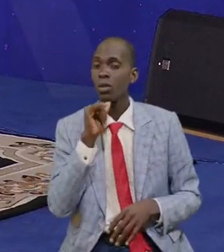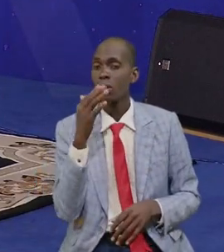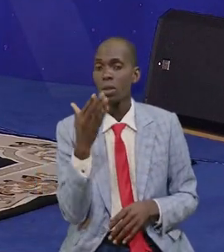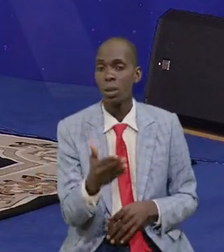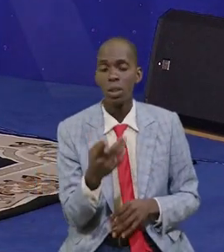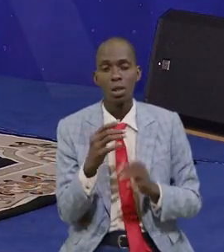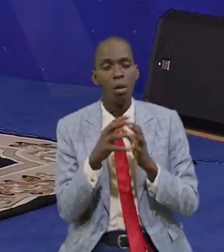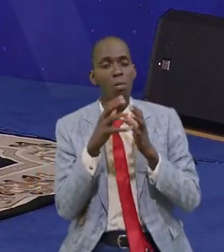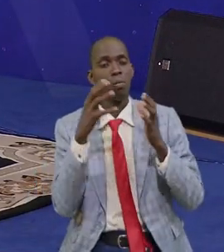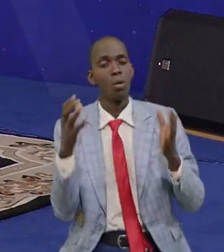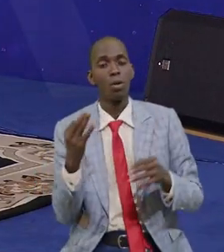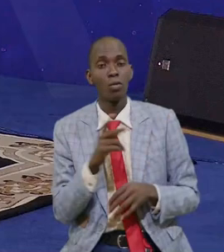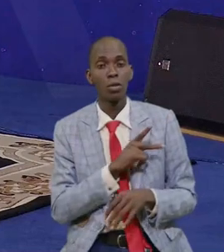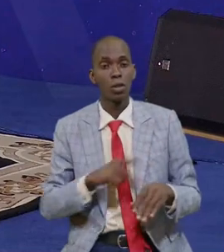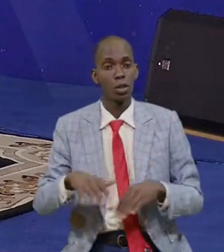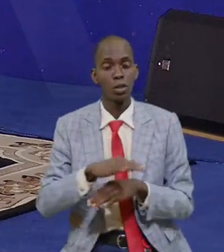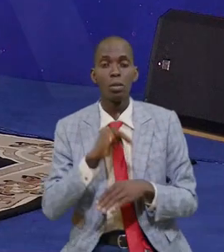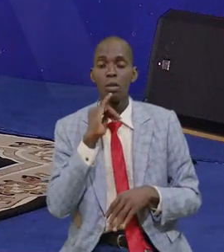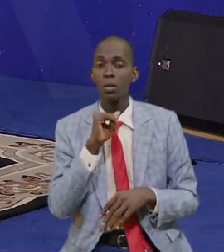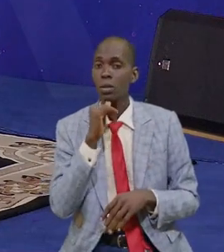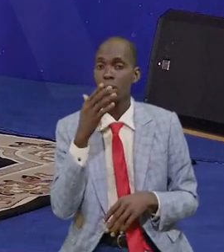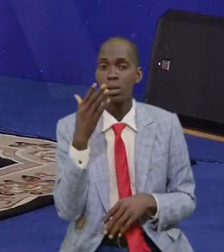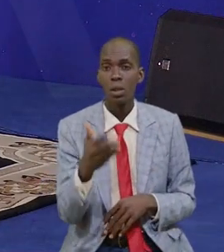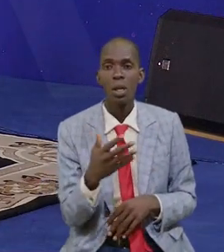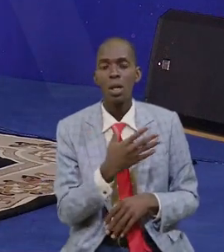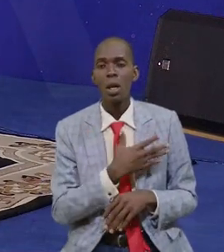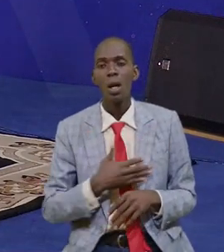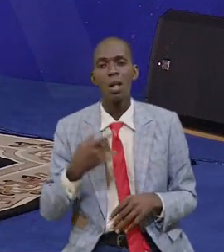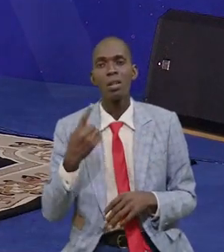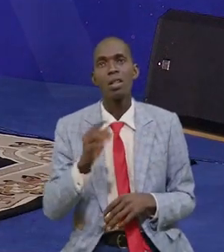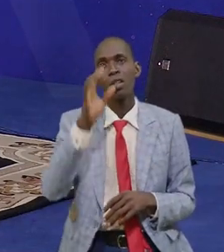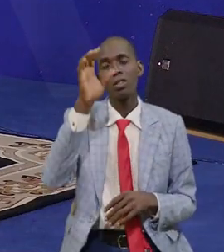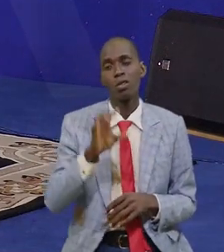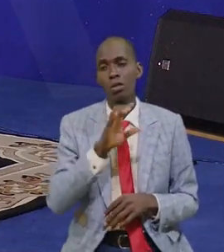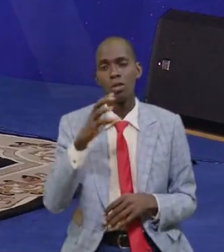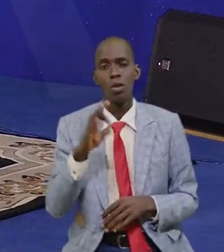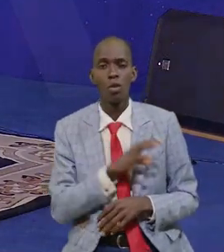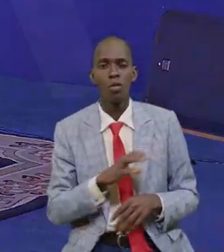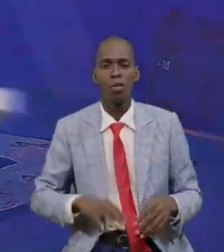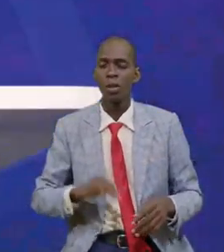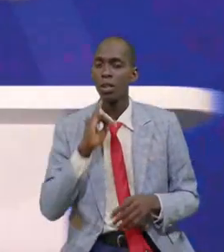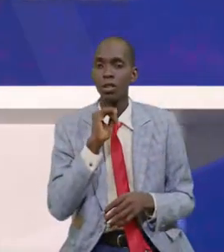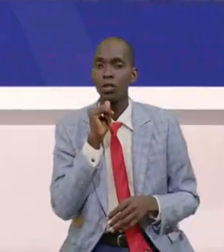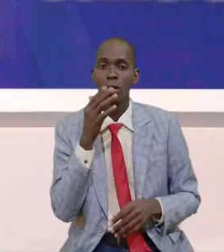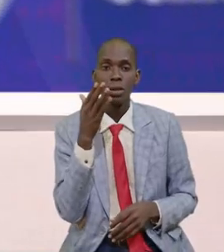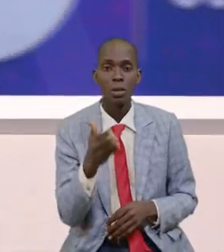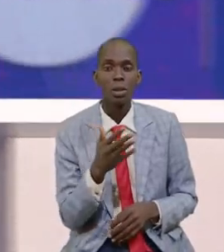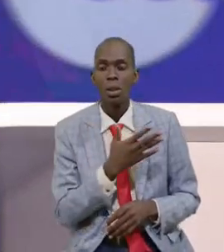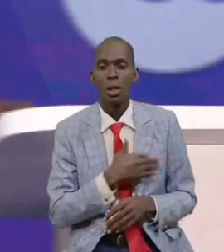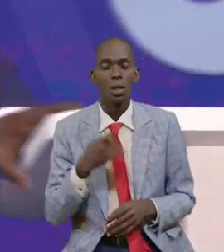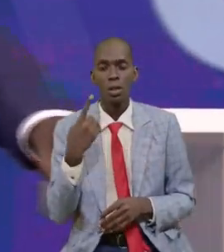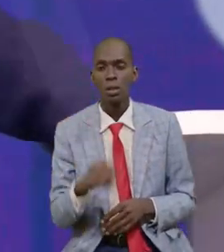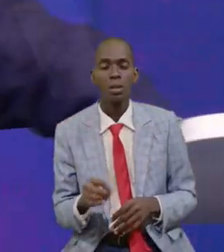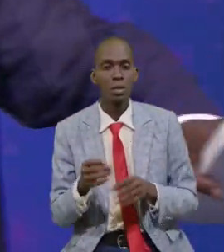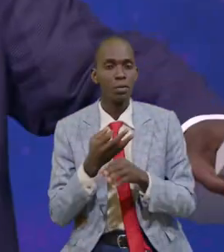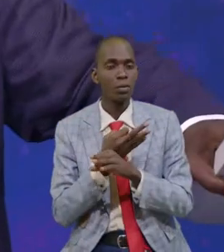of the kingdom is not there, and the cross of Christ is not there, and the emancipation